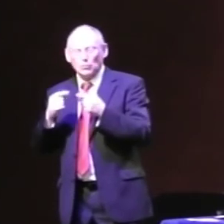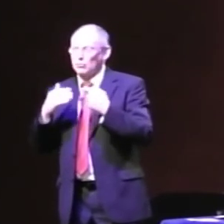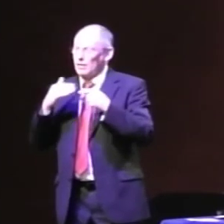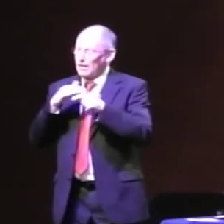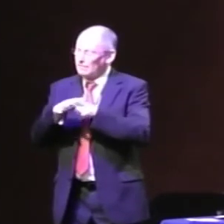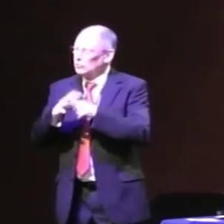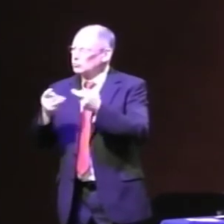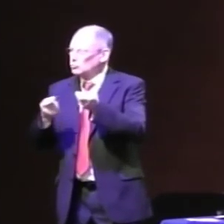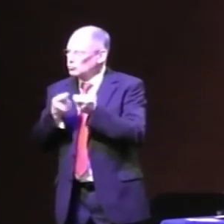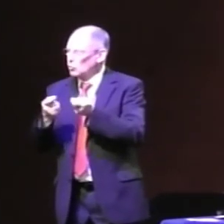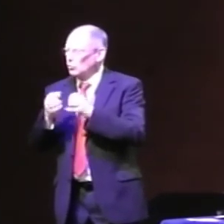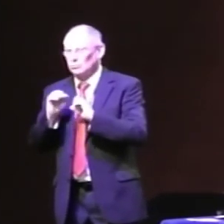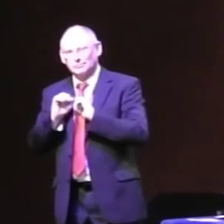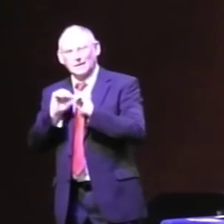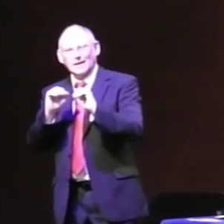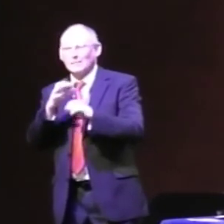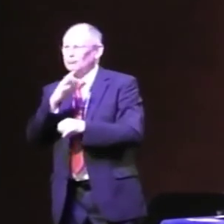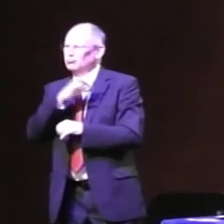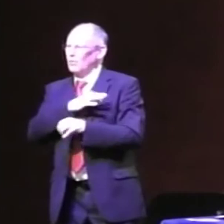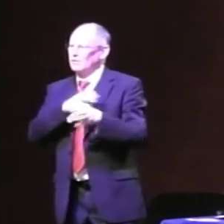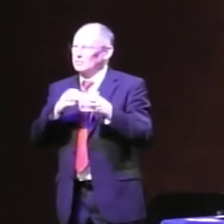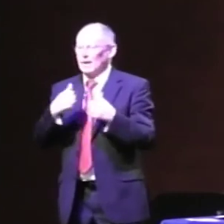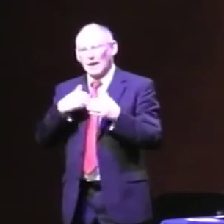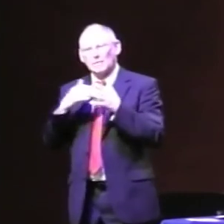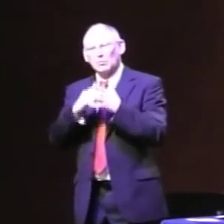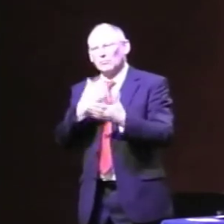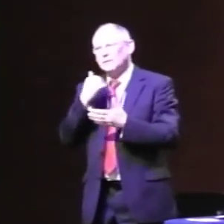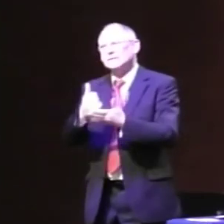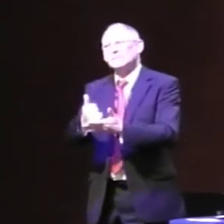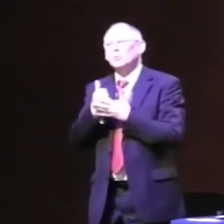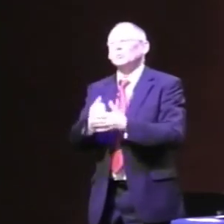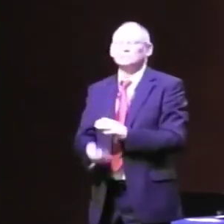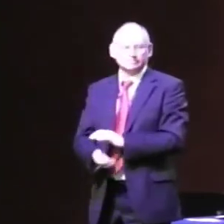controlled by dubiously owned profiteers. Congress, I move. Please support.